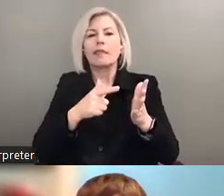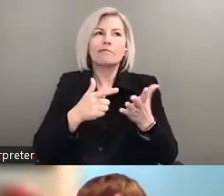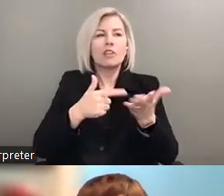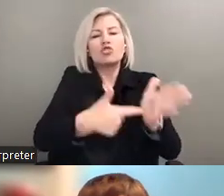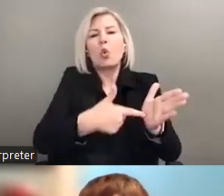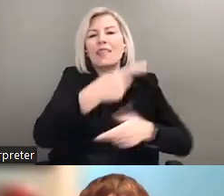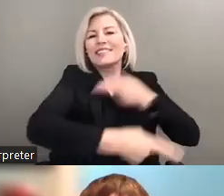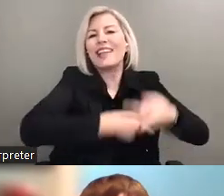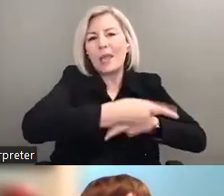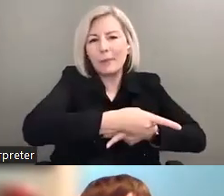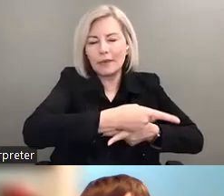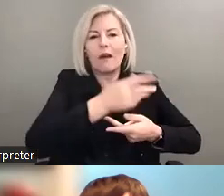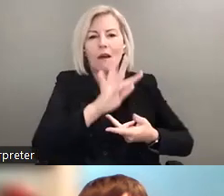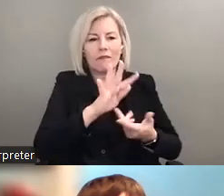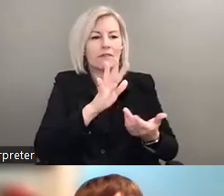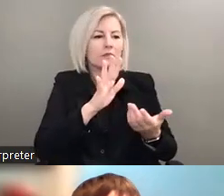that the company would tour.